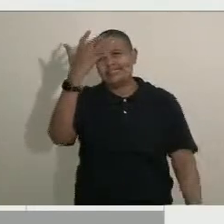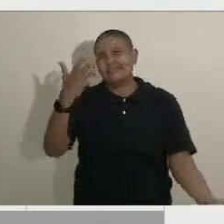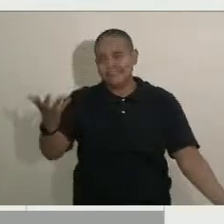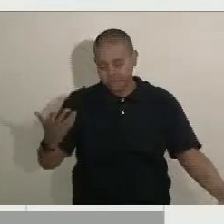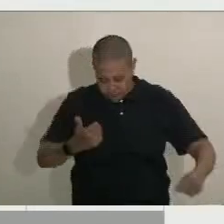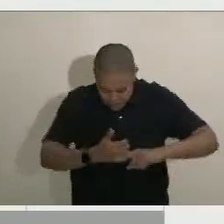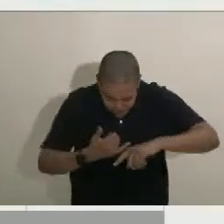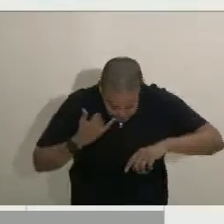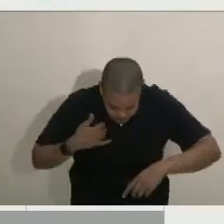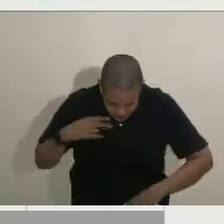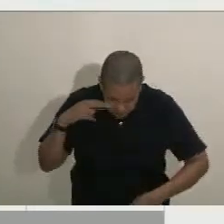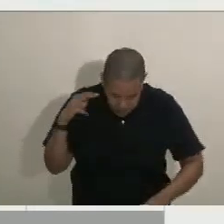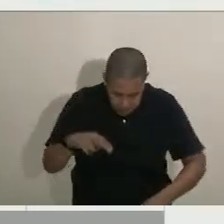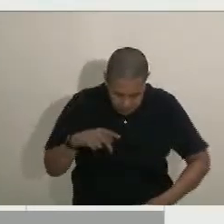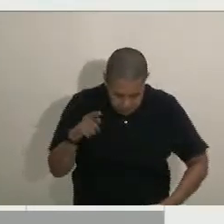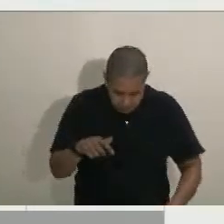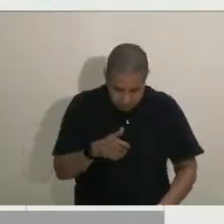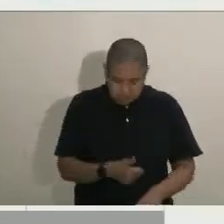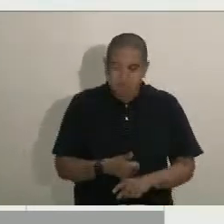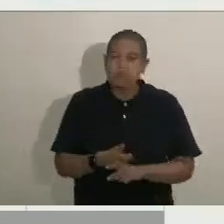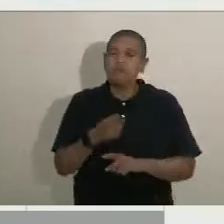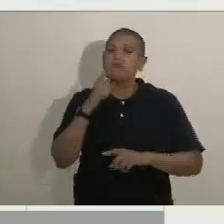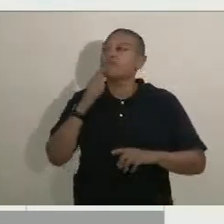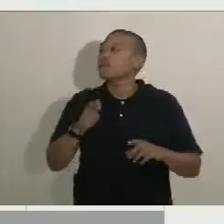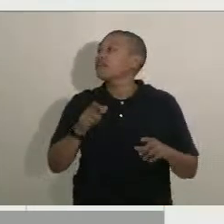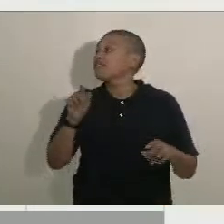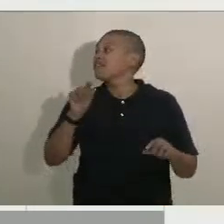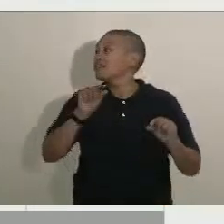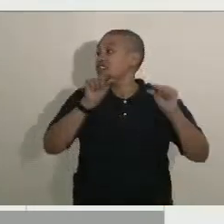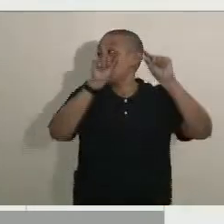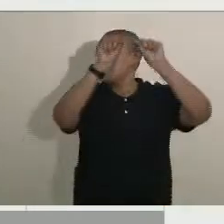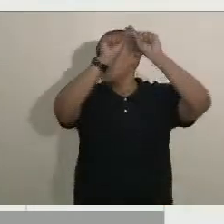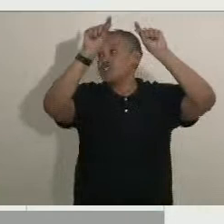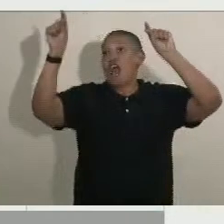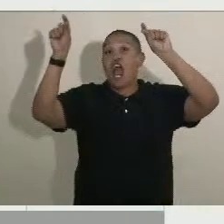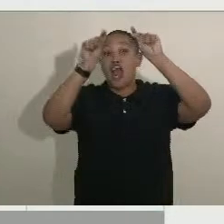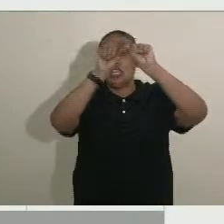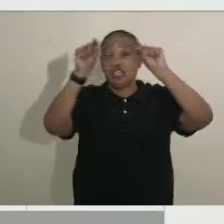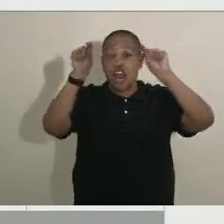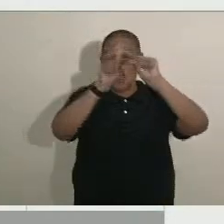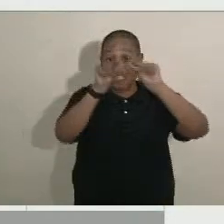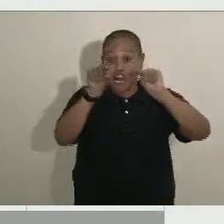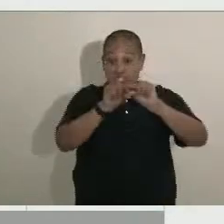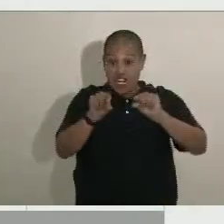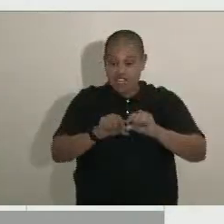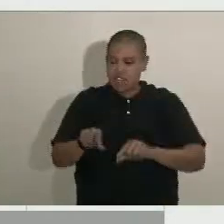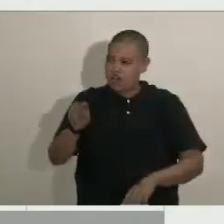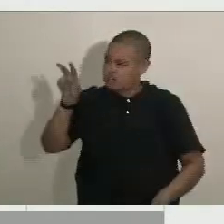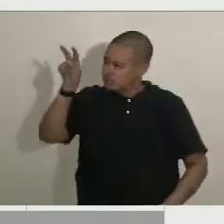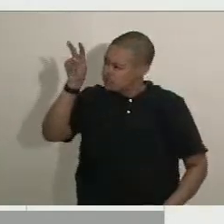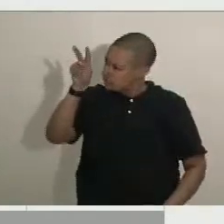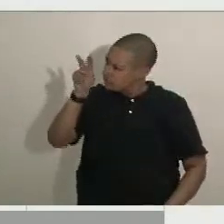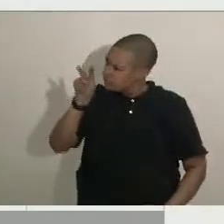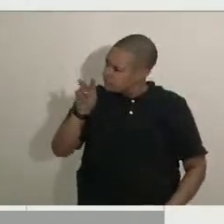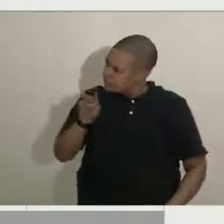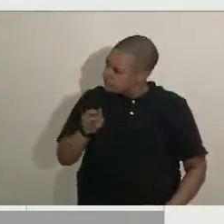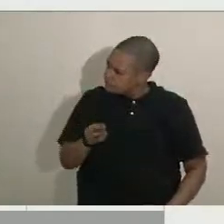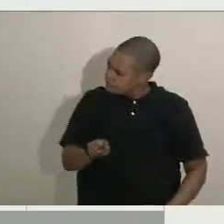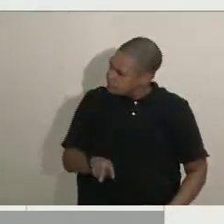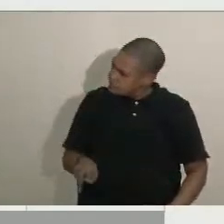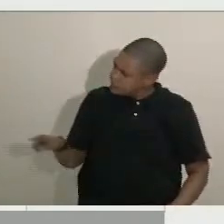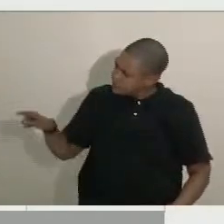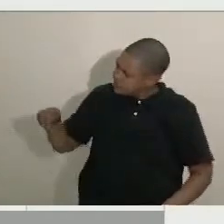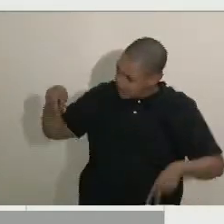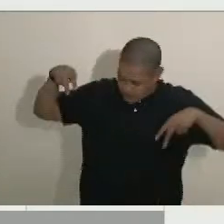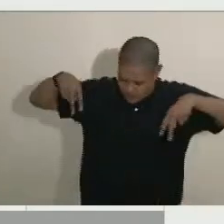And if you look at this bar chart that is on the screen now, you will see that the persons that have the